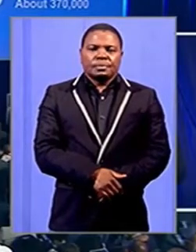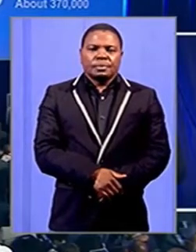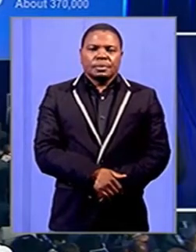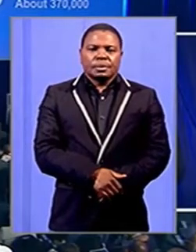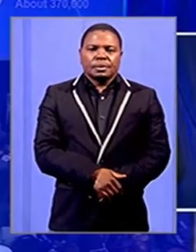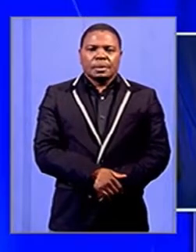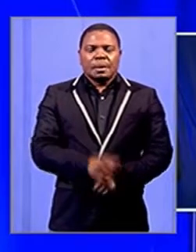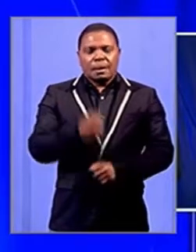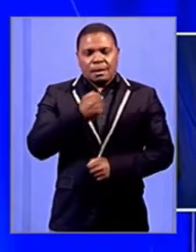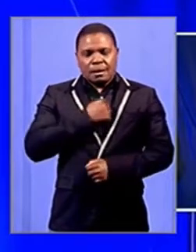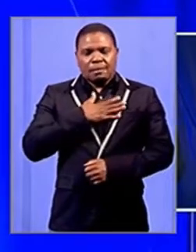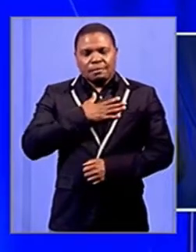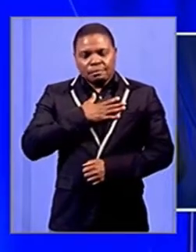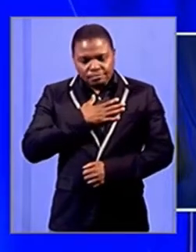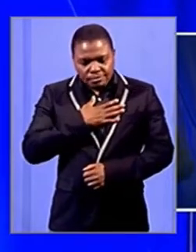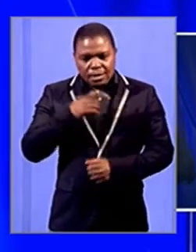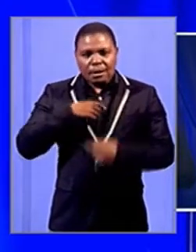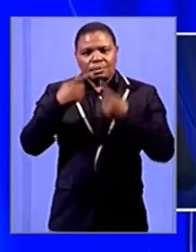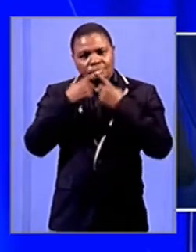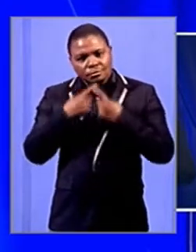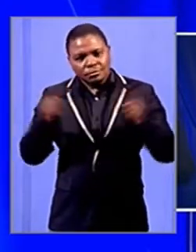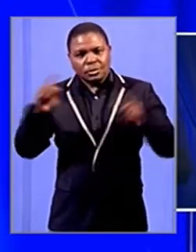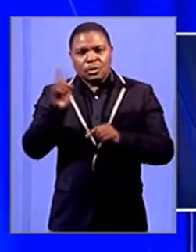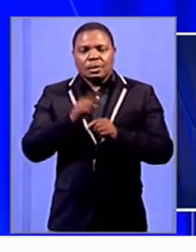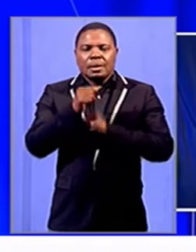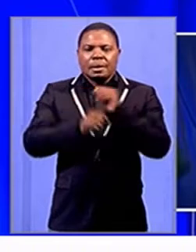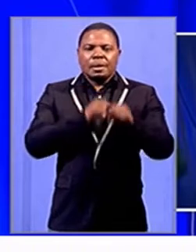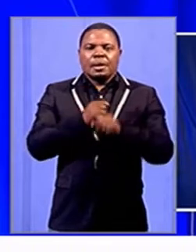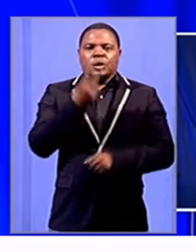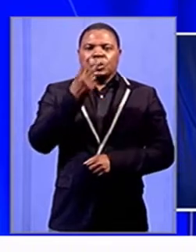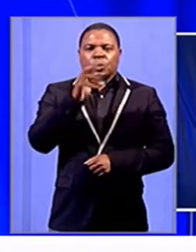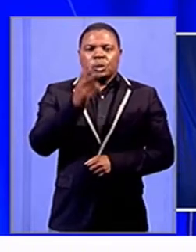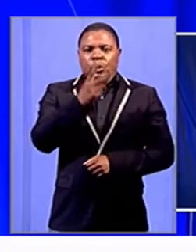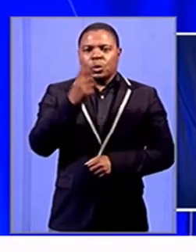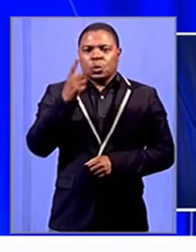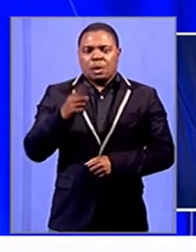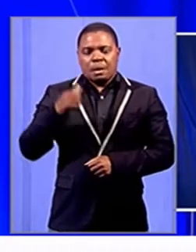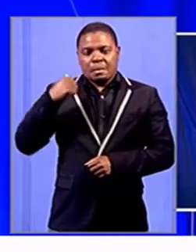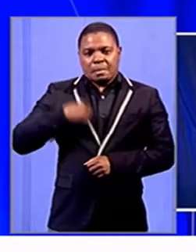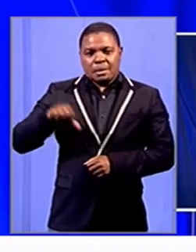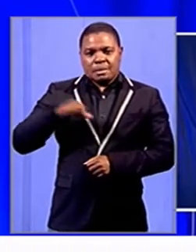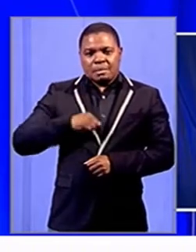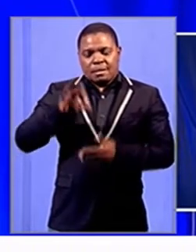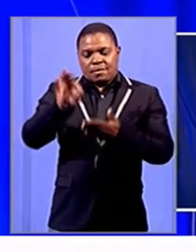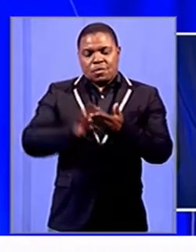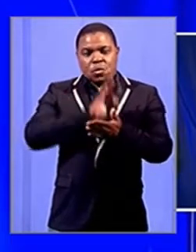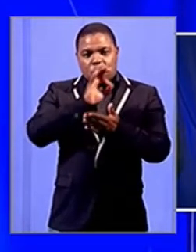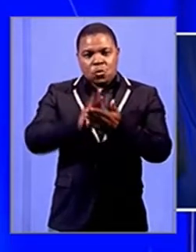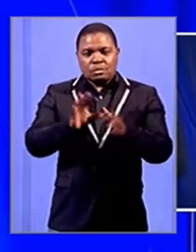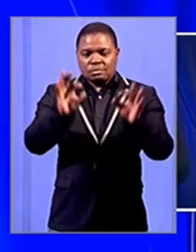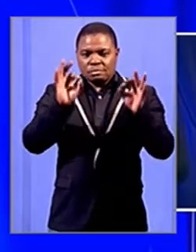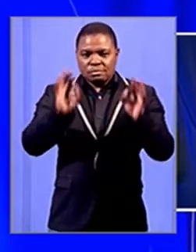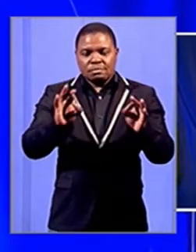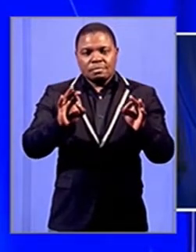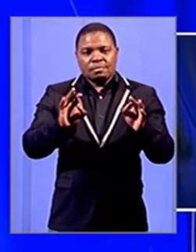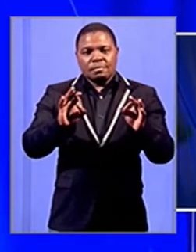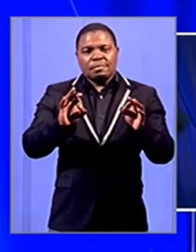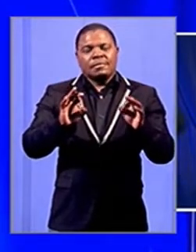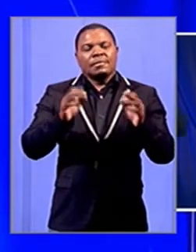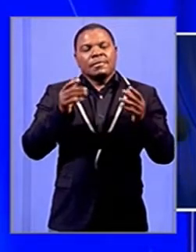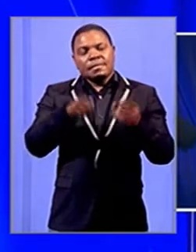singular honor to hereby declare the 2021 municipal elections concluded